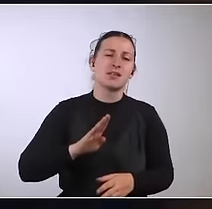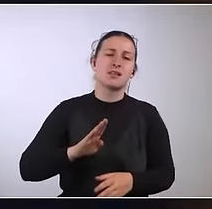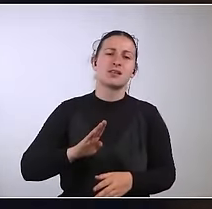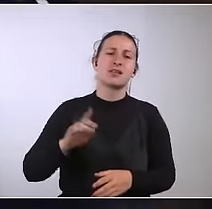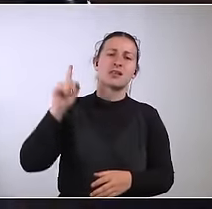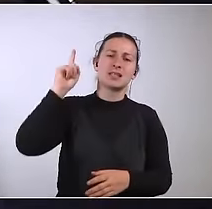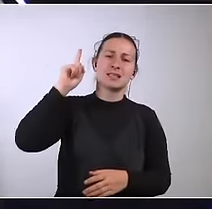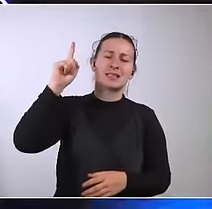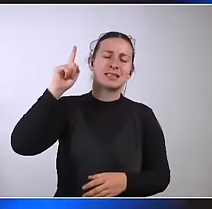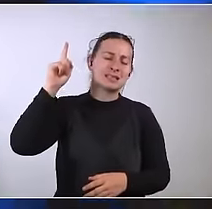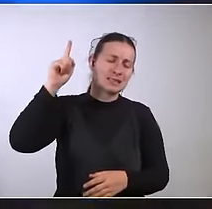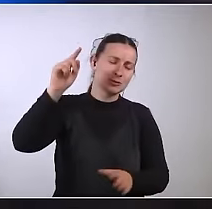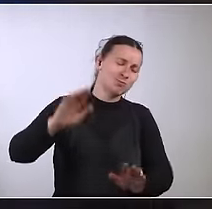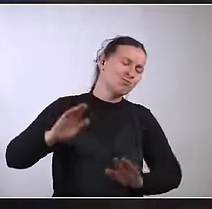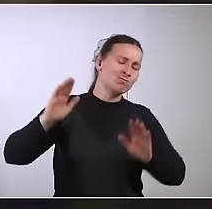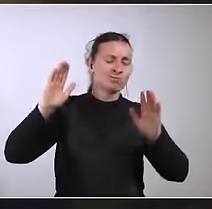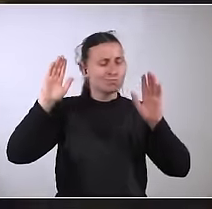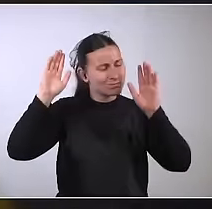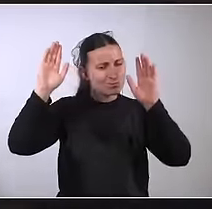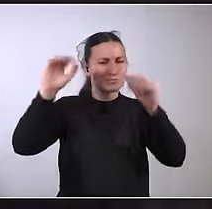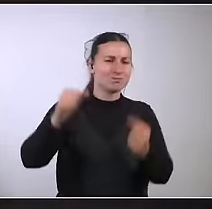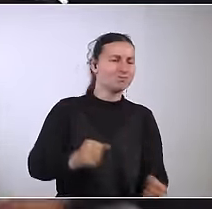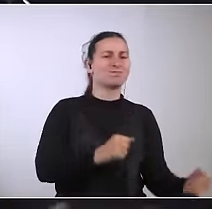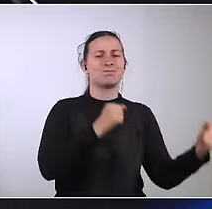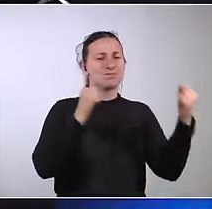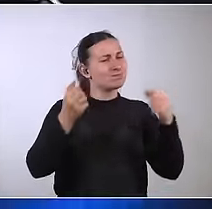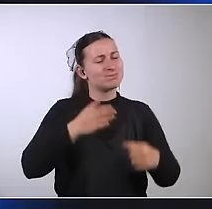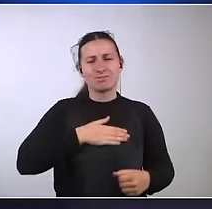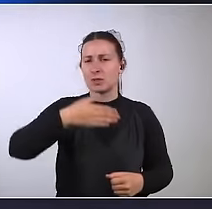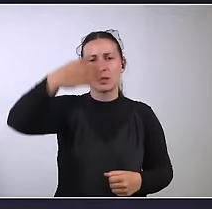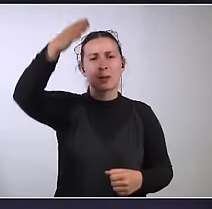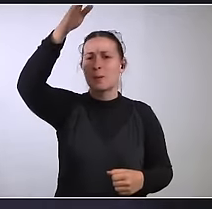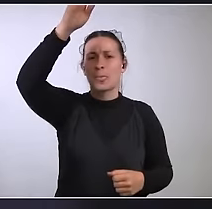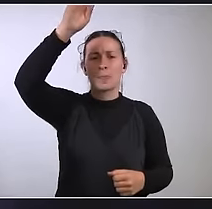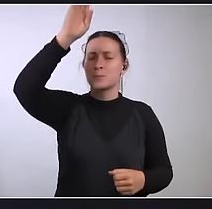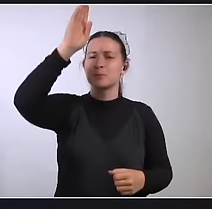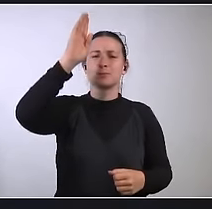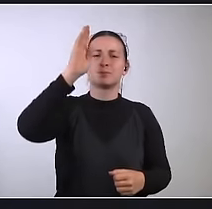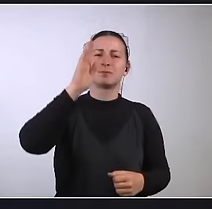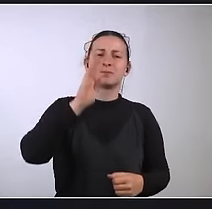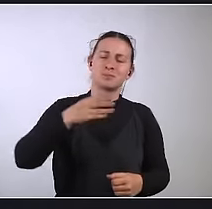of David. He is my God, the root of Jesse.